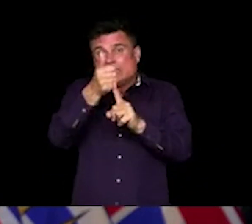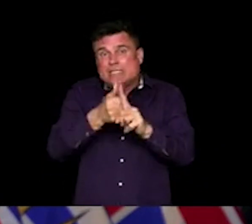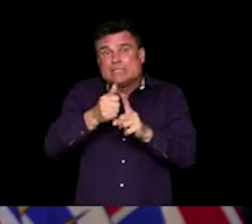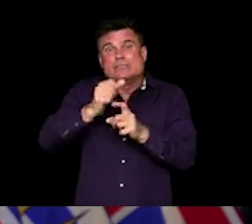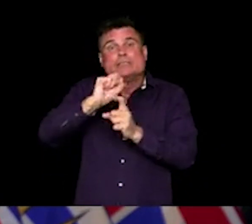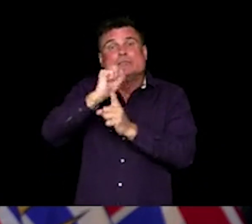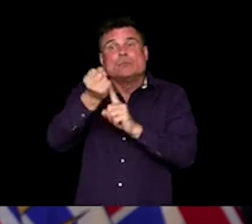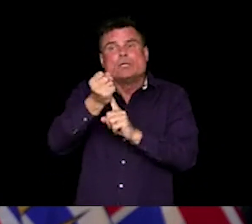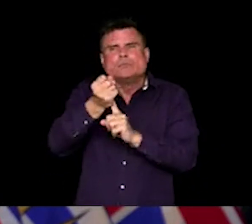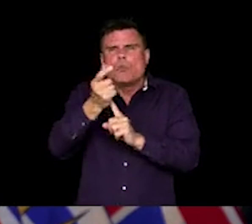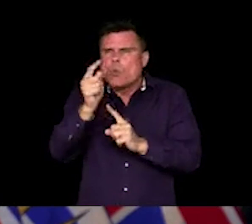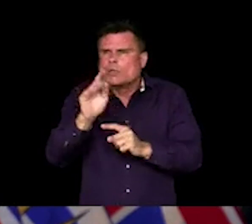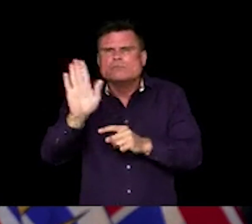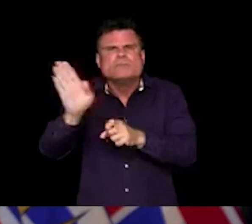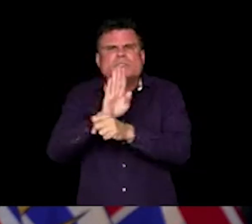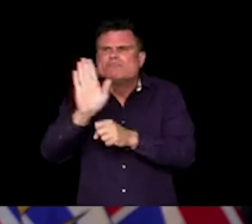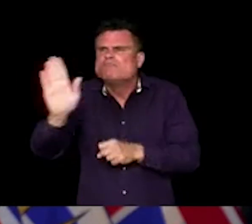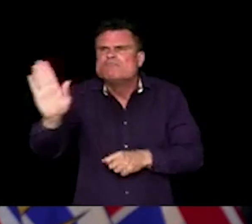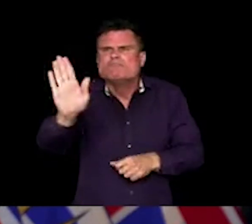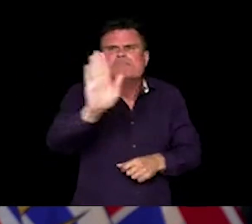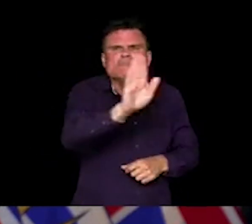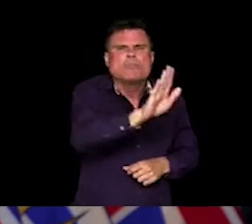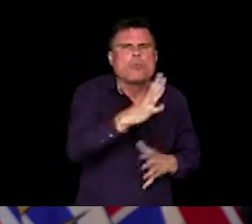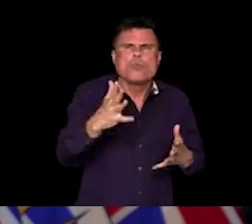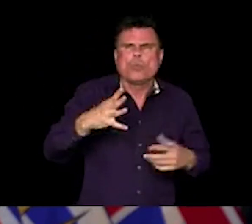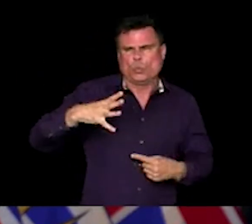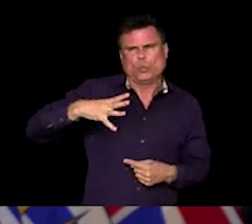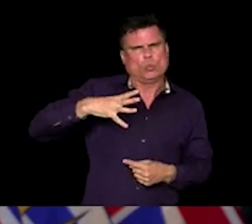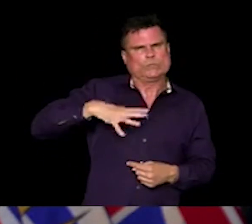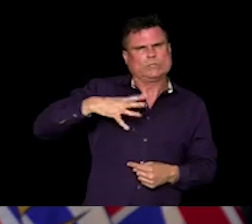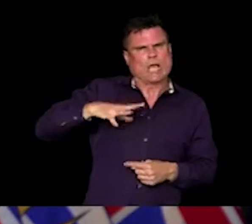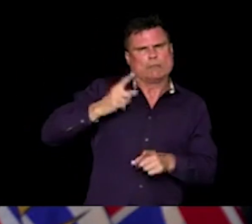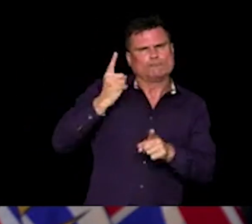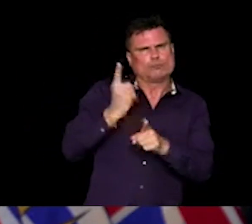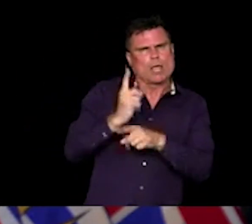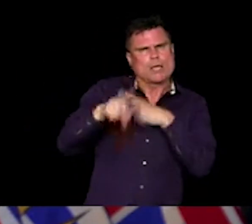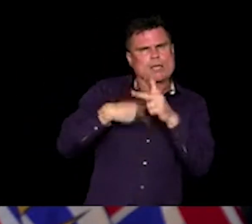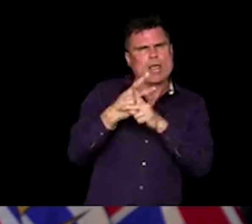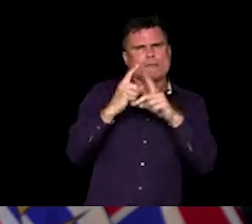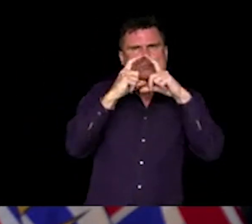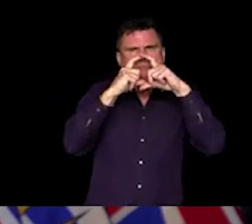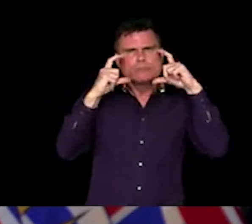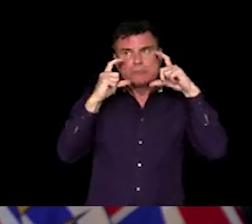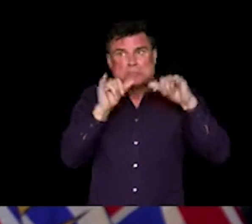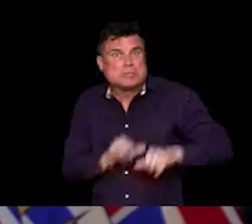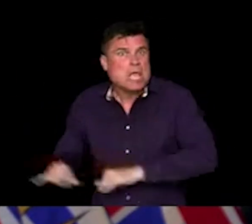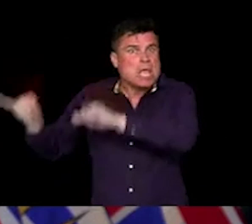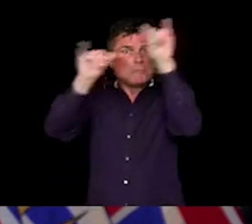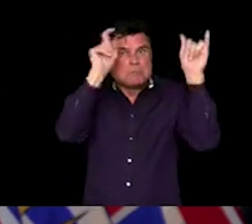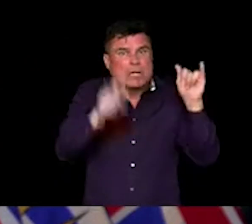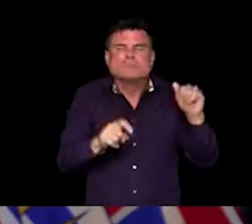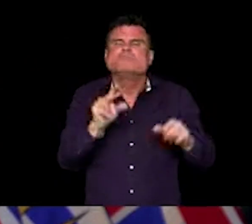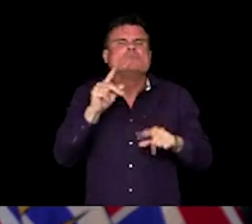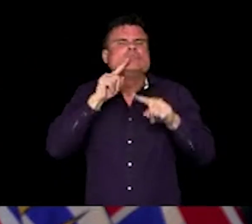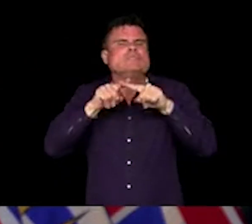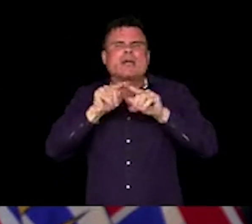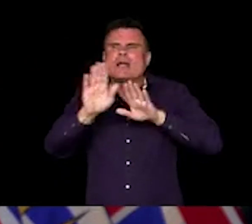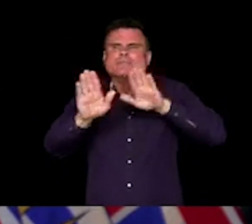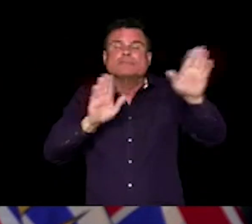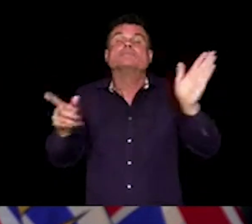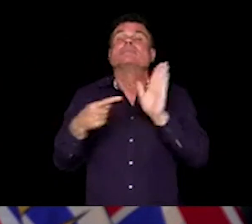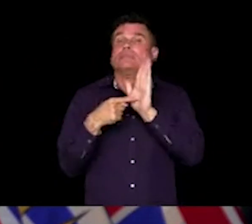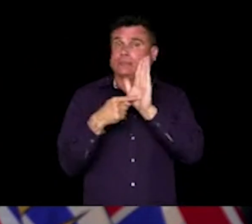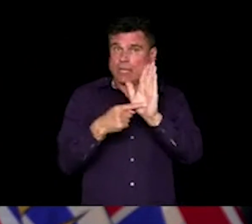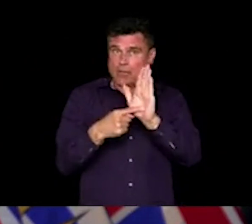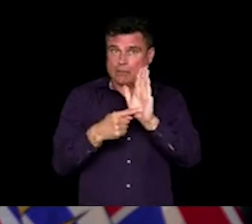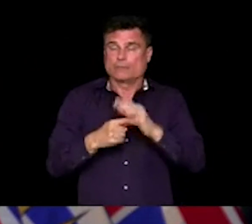quite a lot of work on that around in the hospital, and what do you wear in different sessions, what do you need when you're caring for